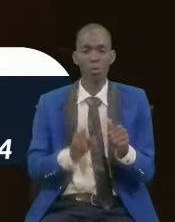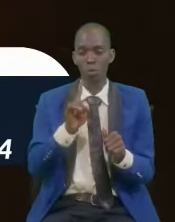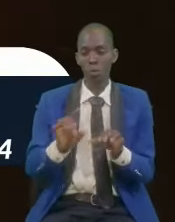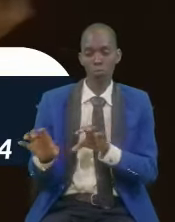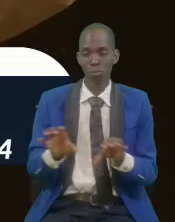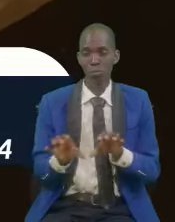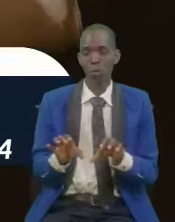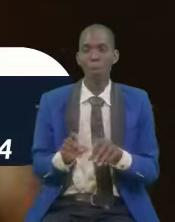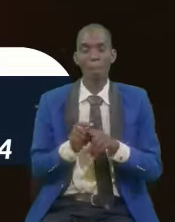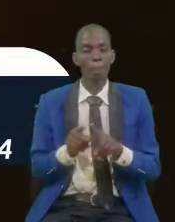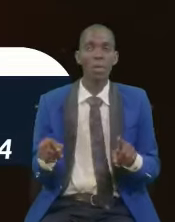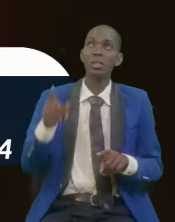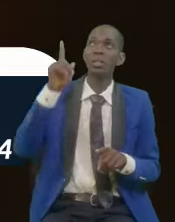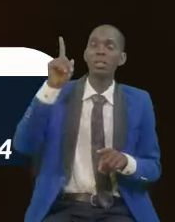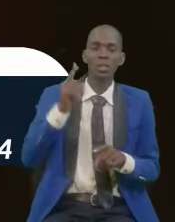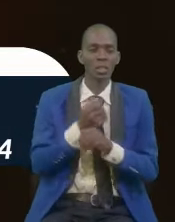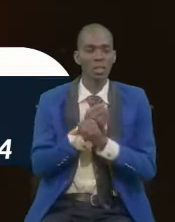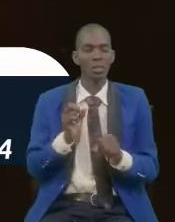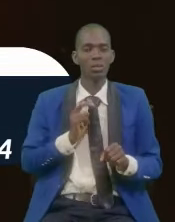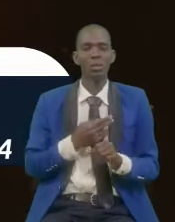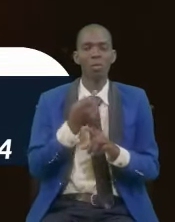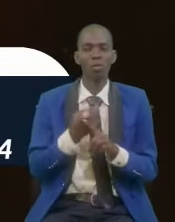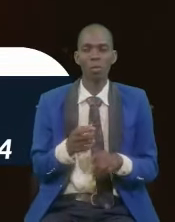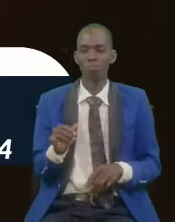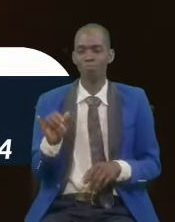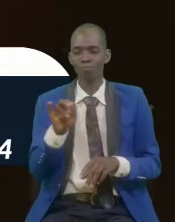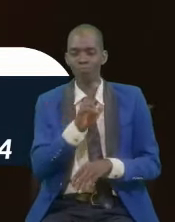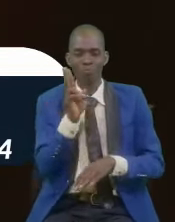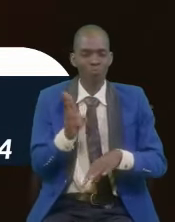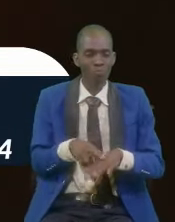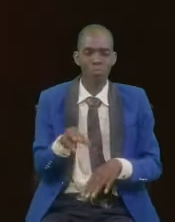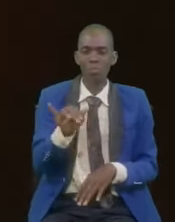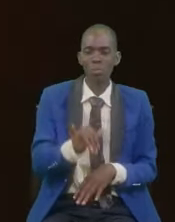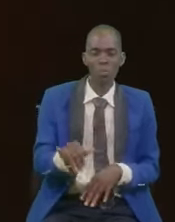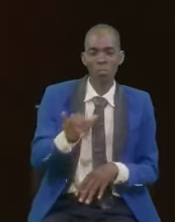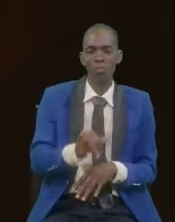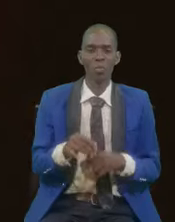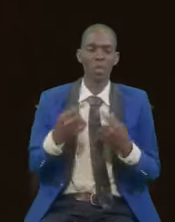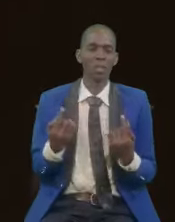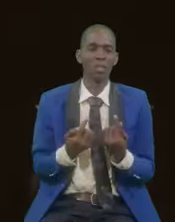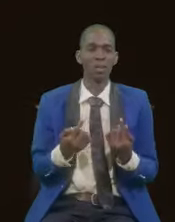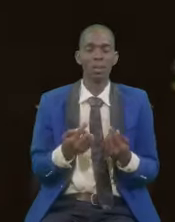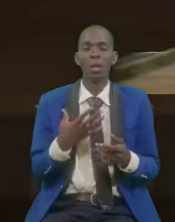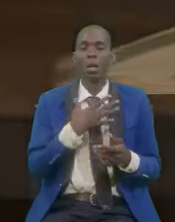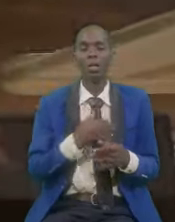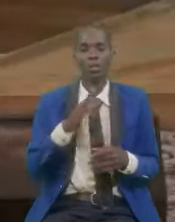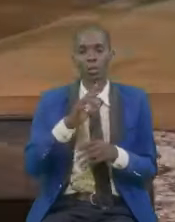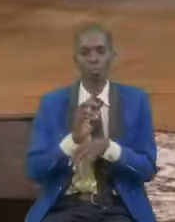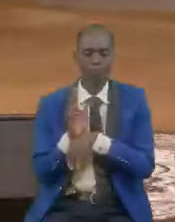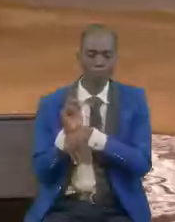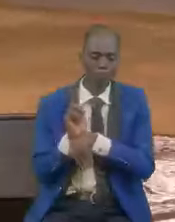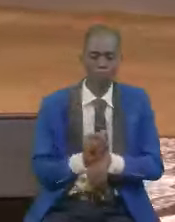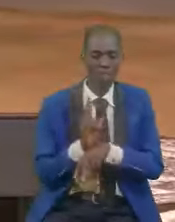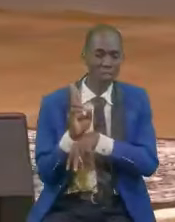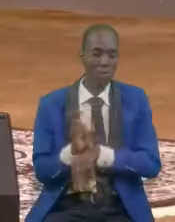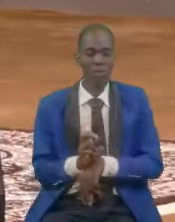redeems us from common iniquity, habitual iniquity. That's what you've been doing since you